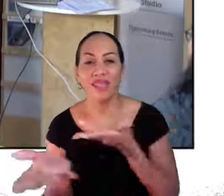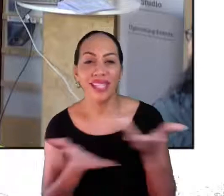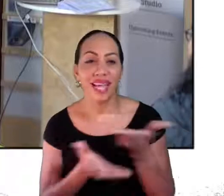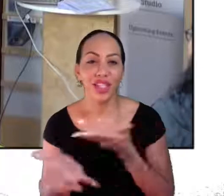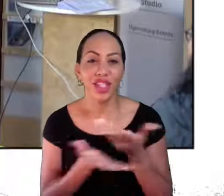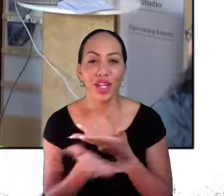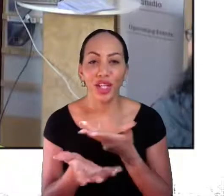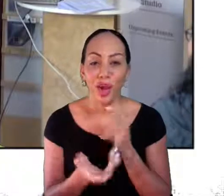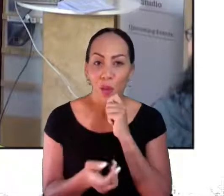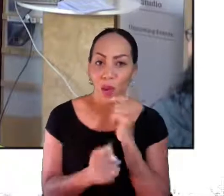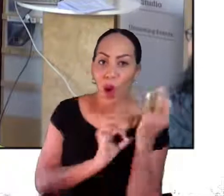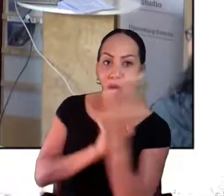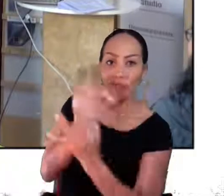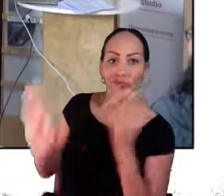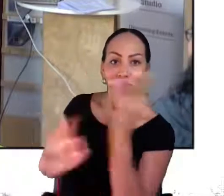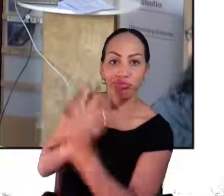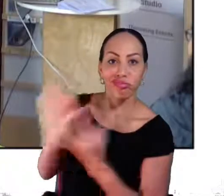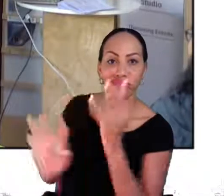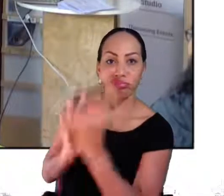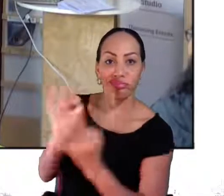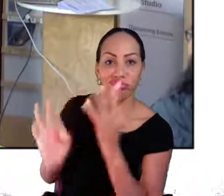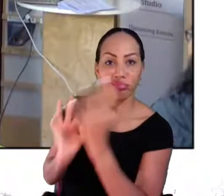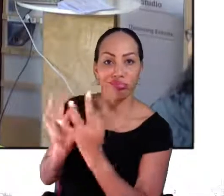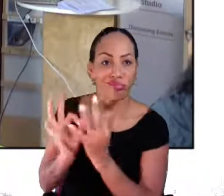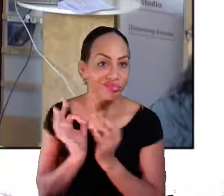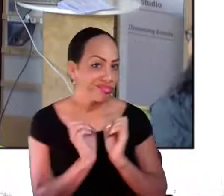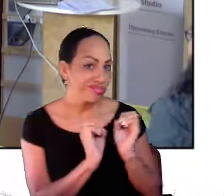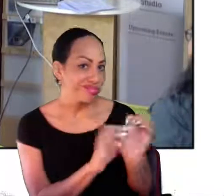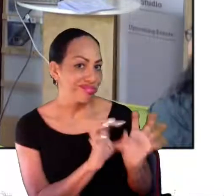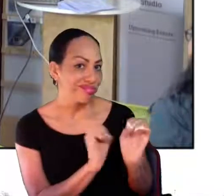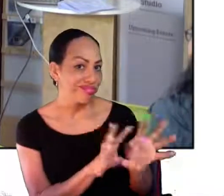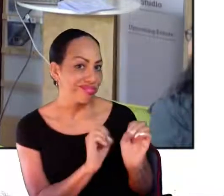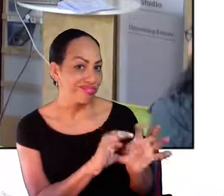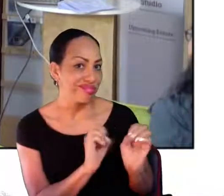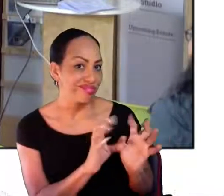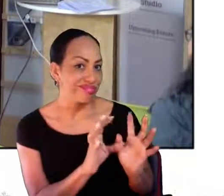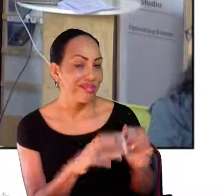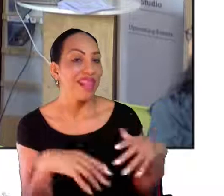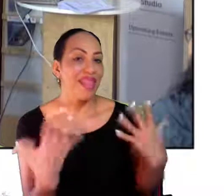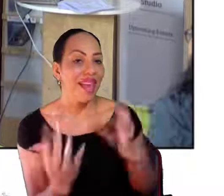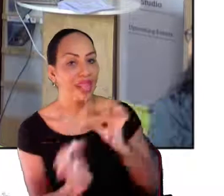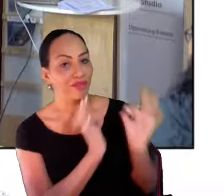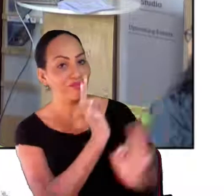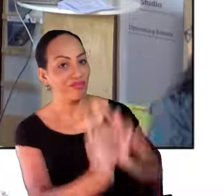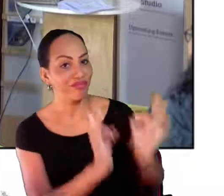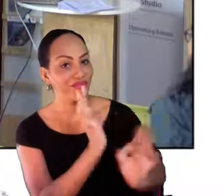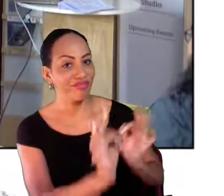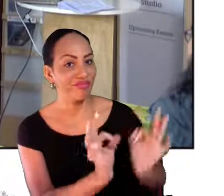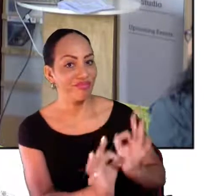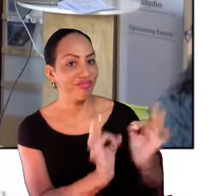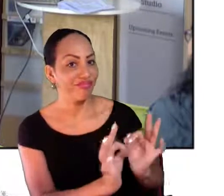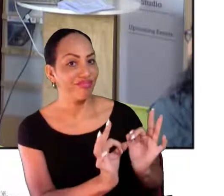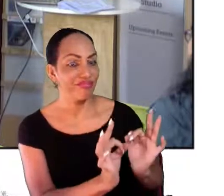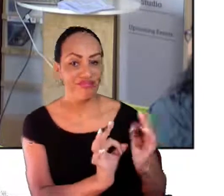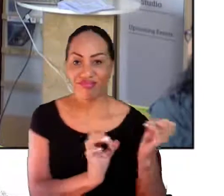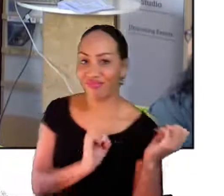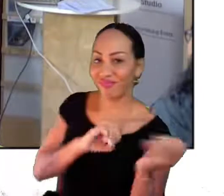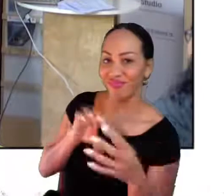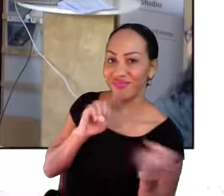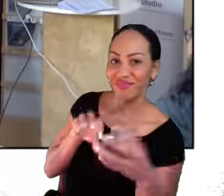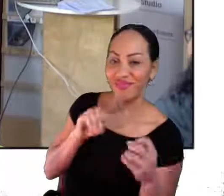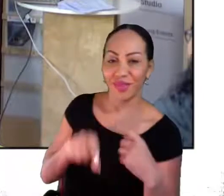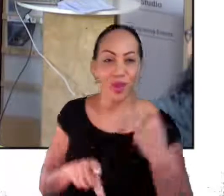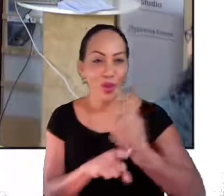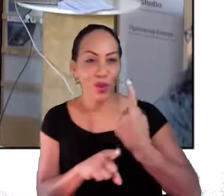going to just basically talk about the work. Tony, do you want to introduce yourself a little? Absolutely.